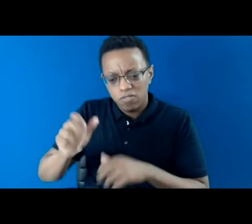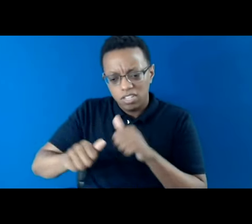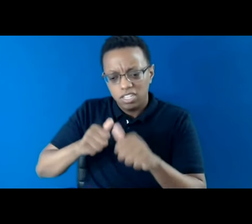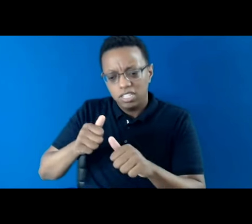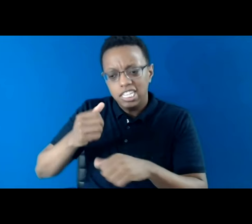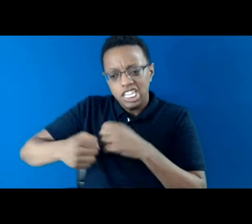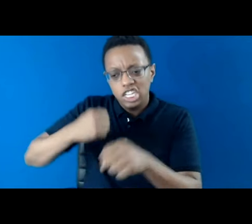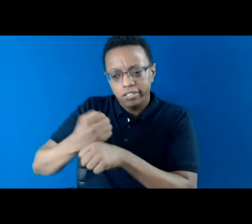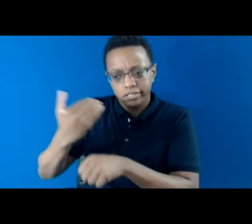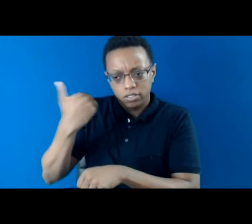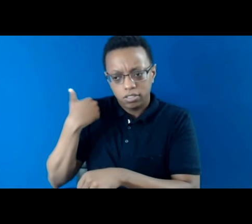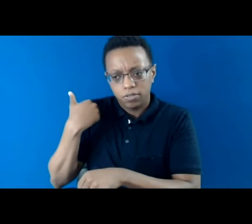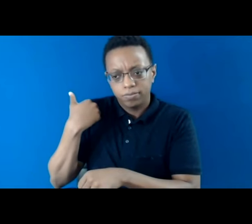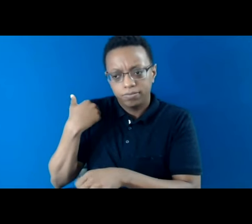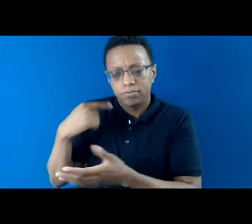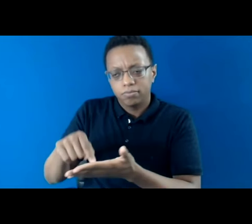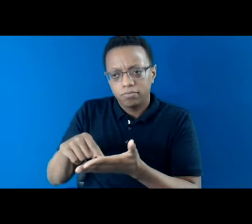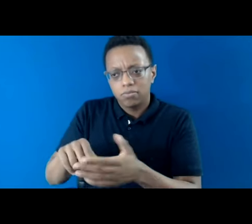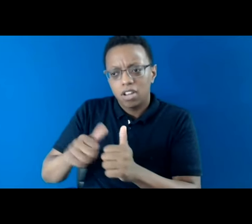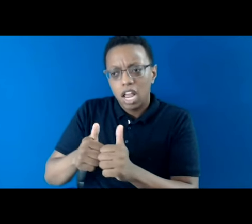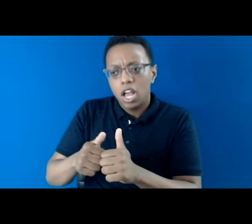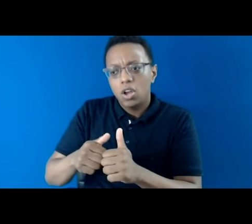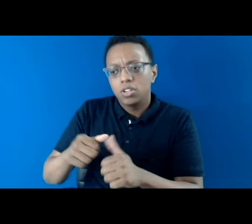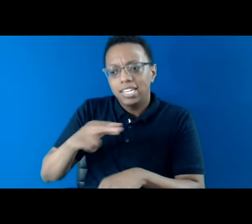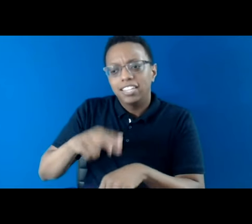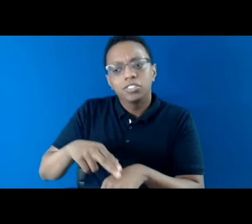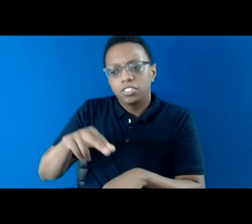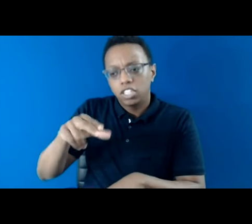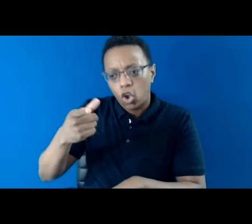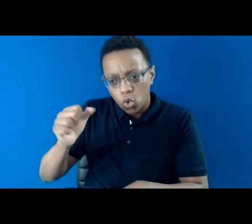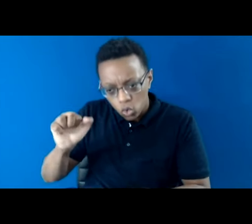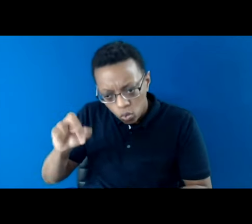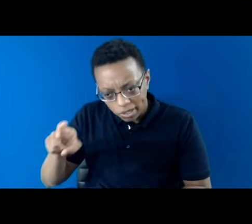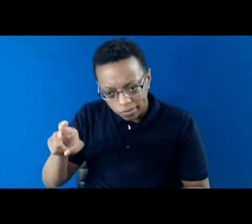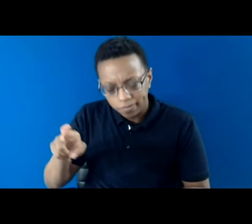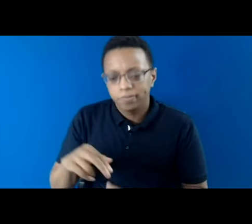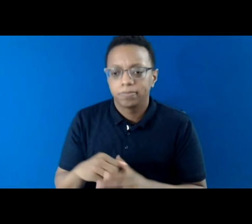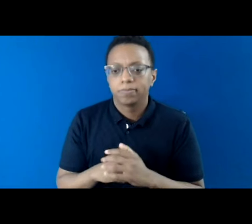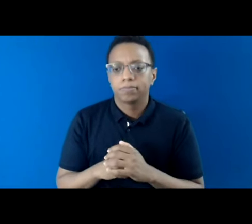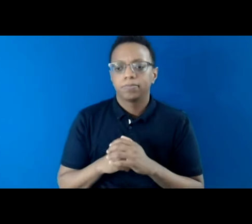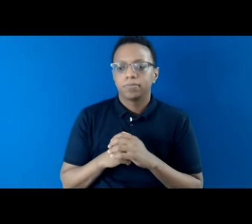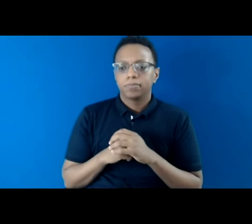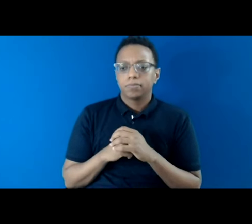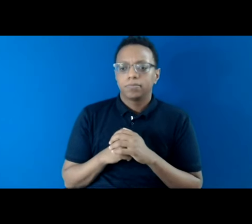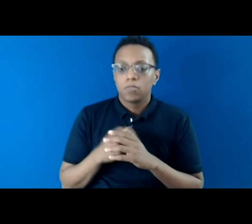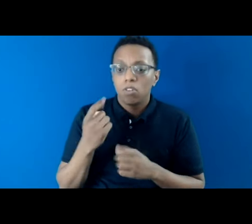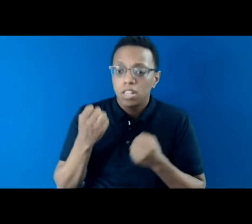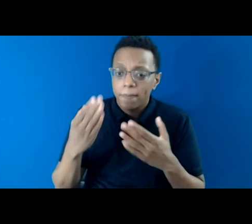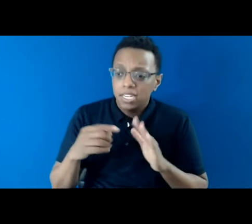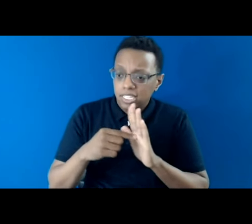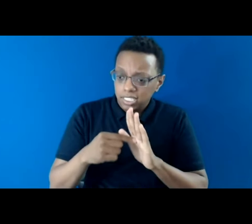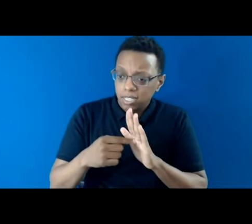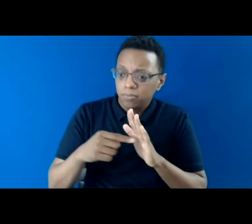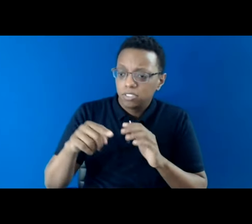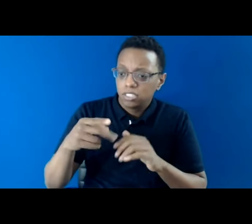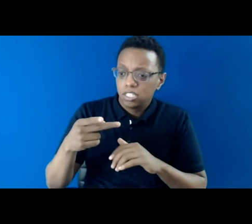all about how nature is just so queer. And so many of the examples that they gave in the poem